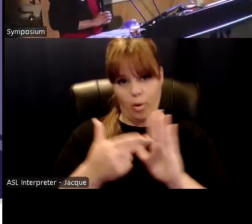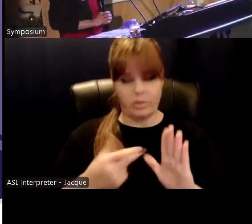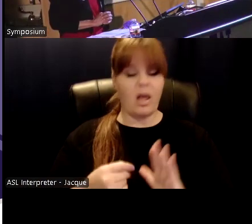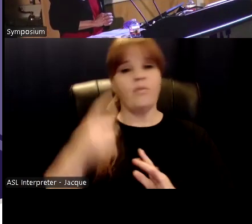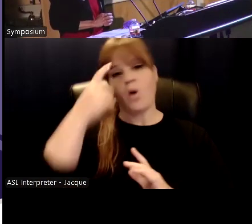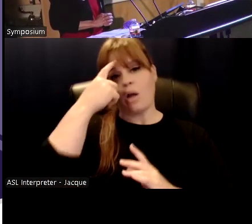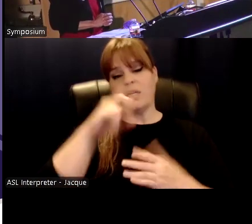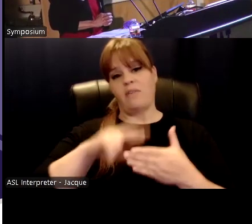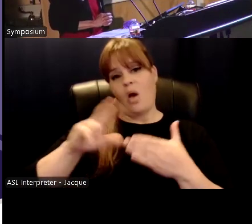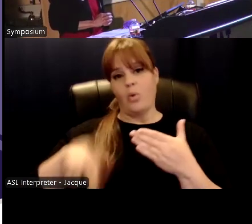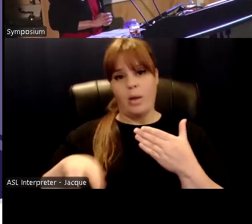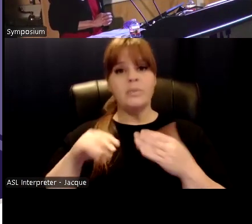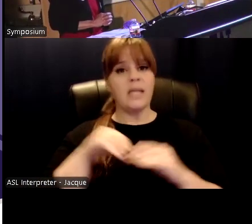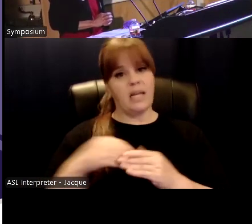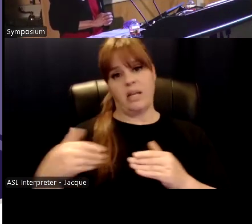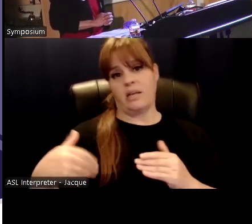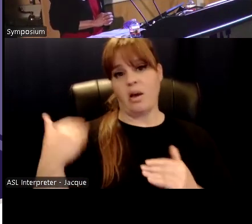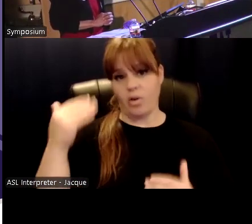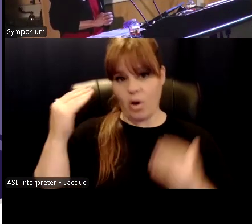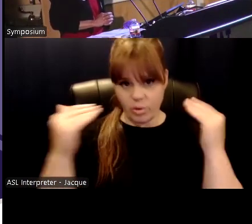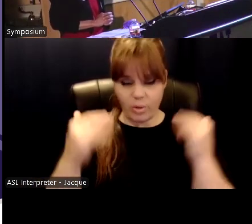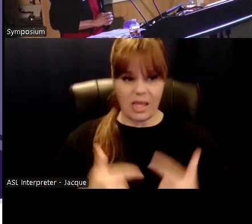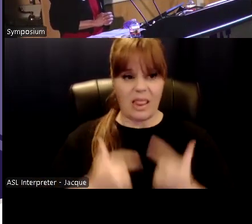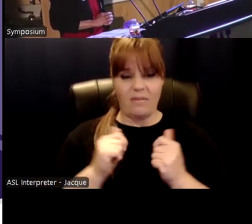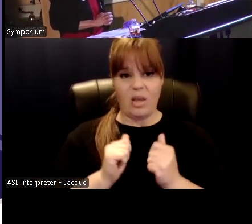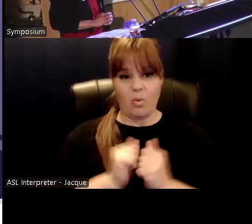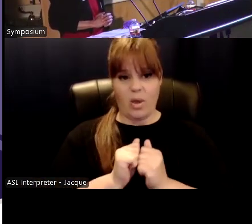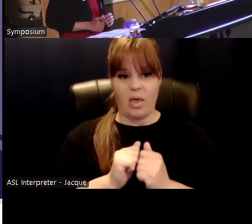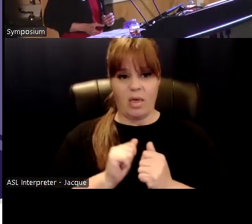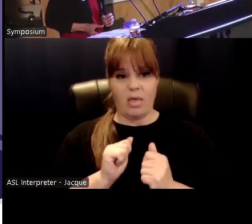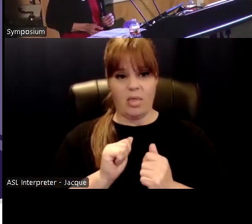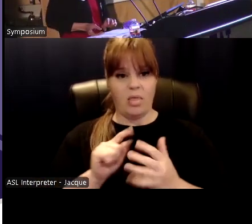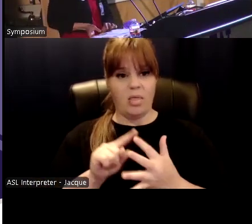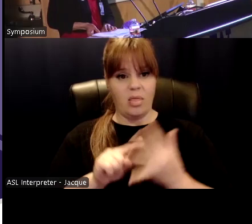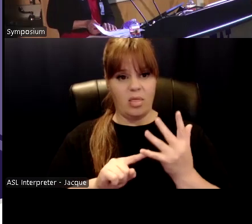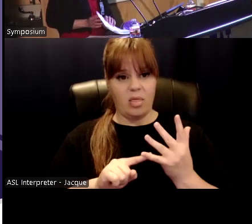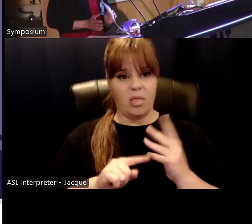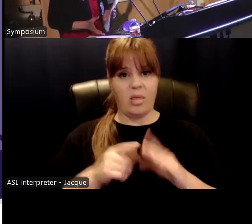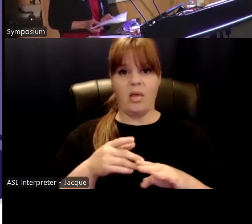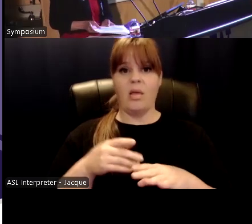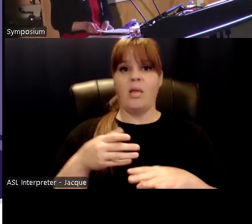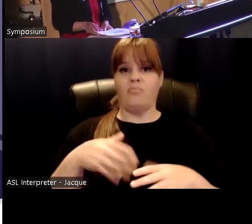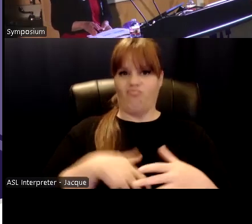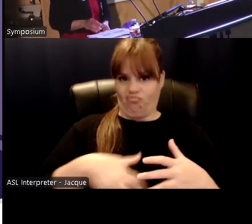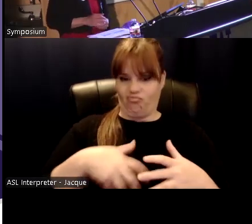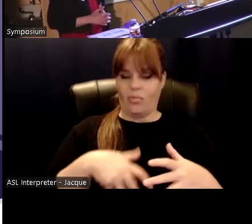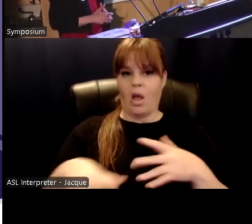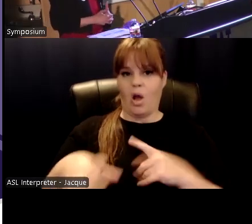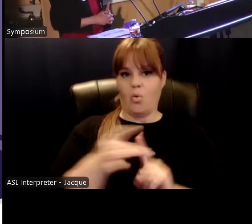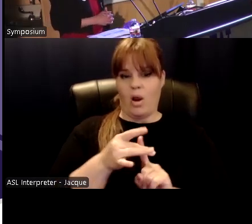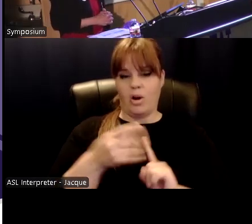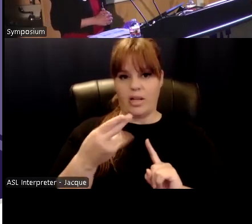outcomes in young adults living with perinatally acquired HIV. She is the